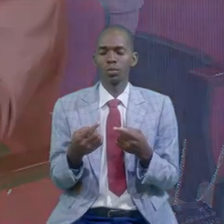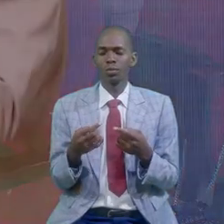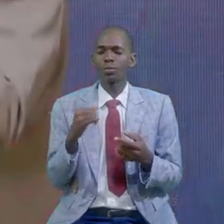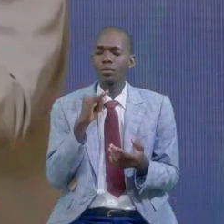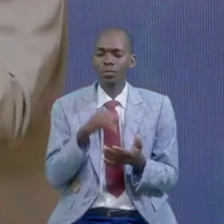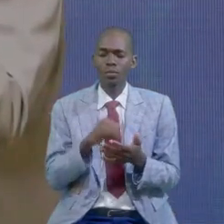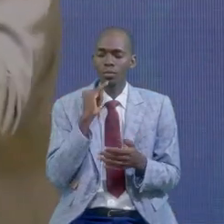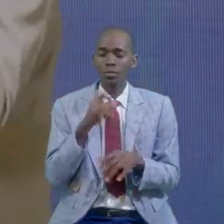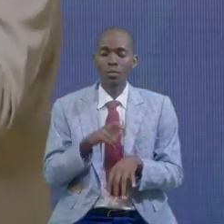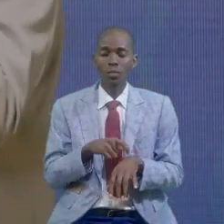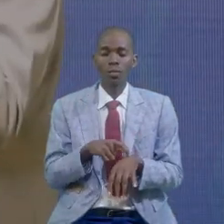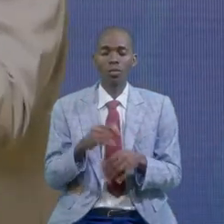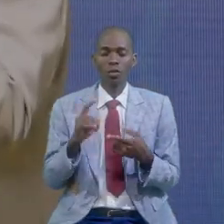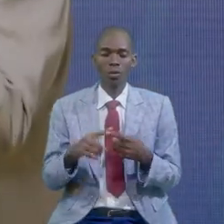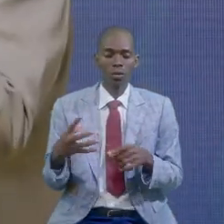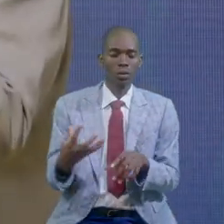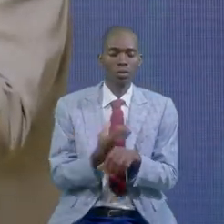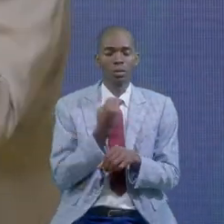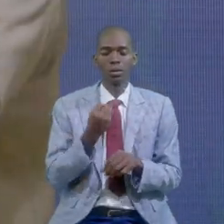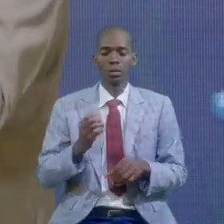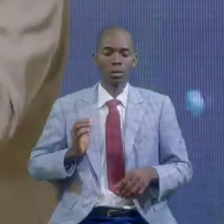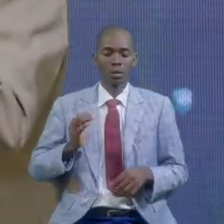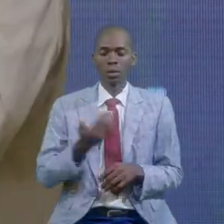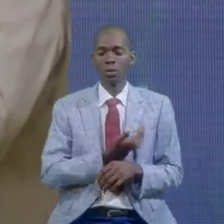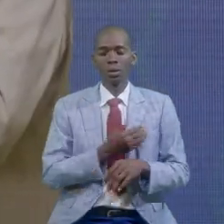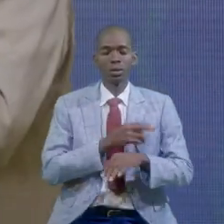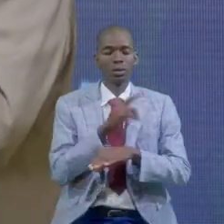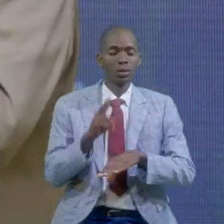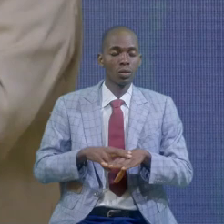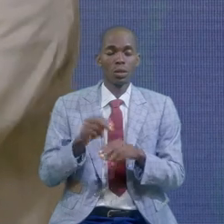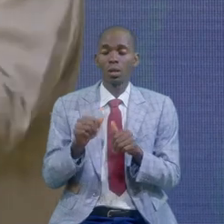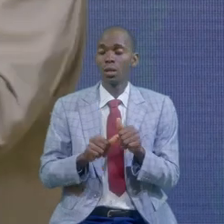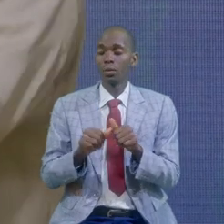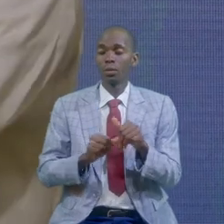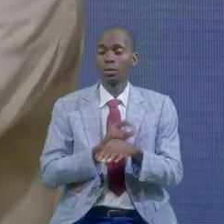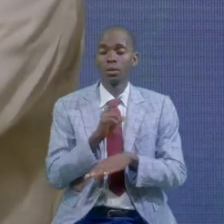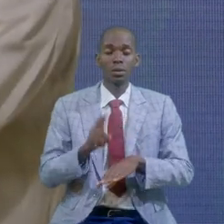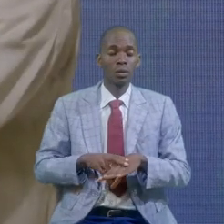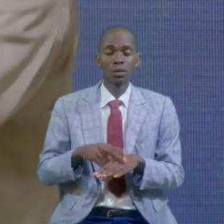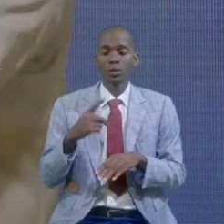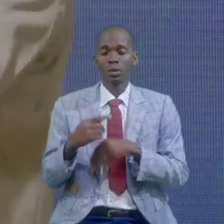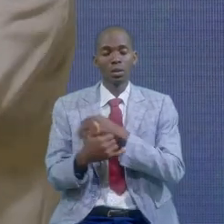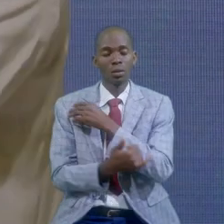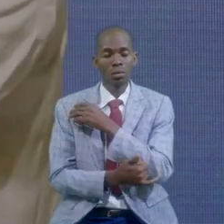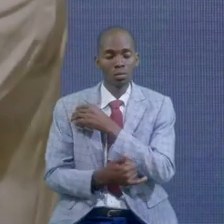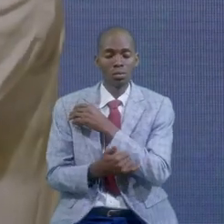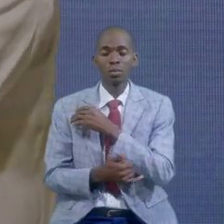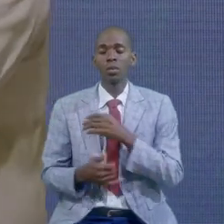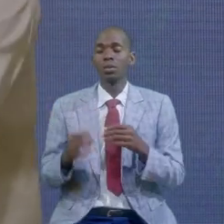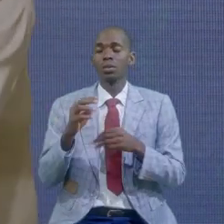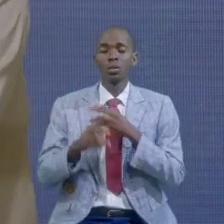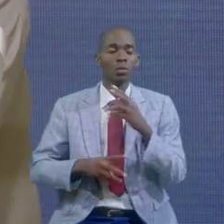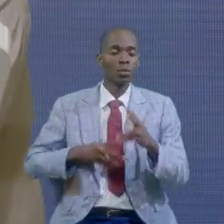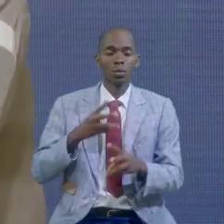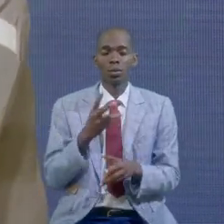take our nation, every nation, the continent, and the world